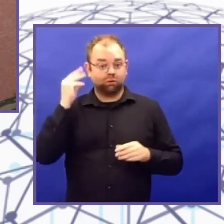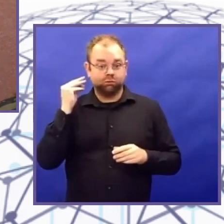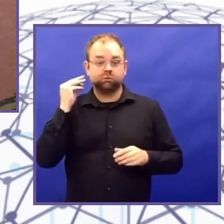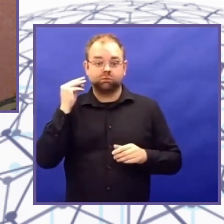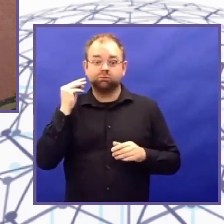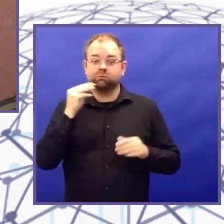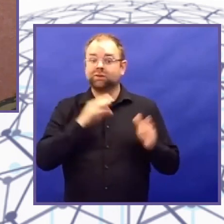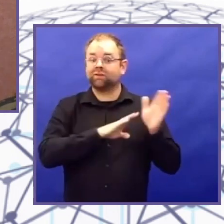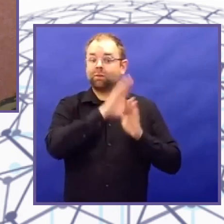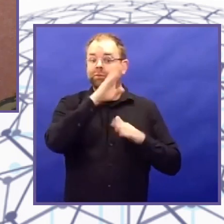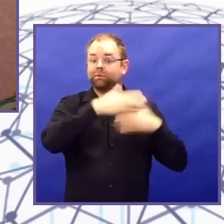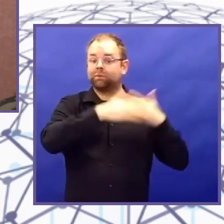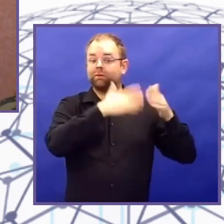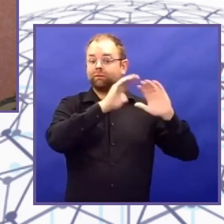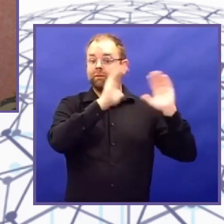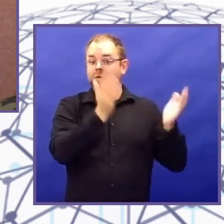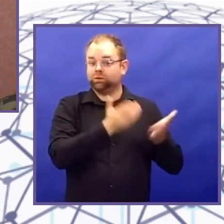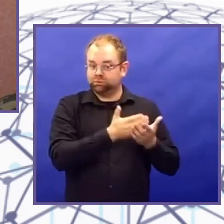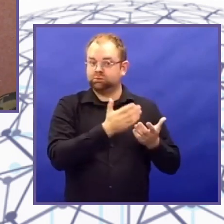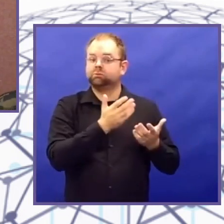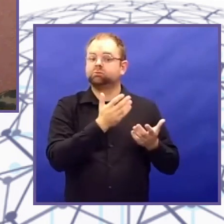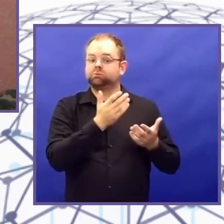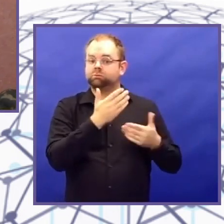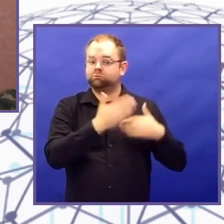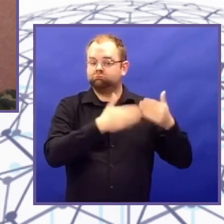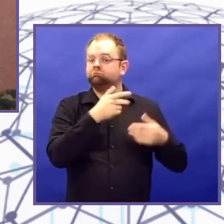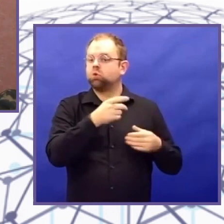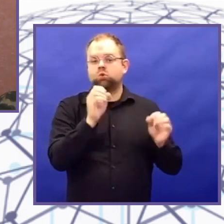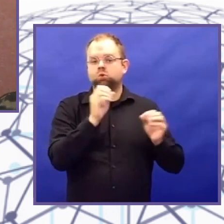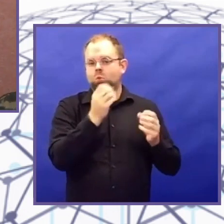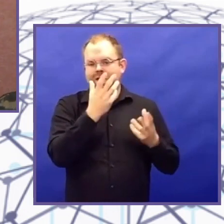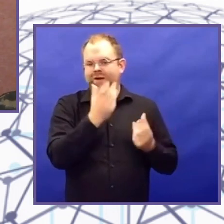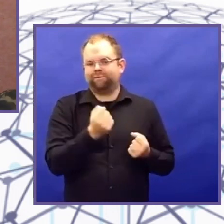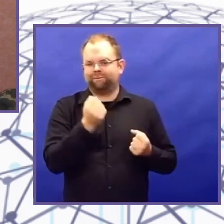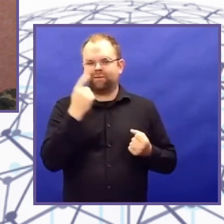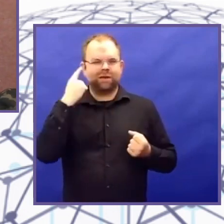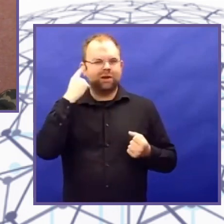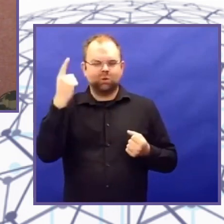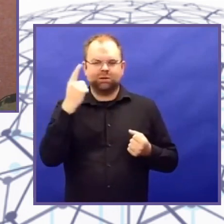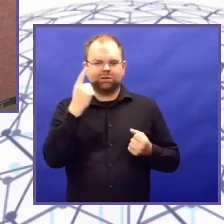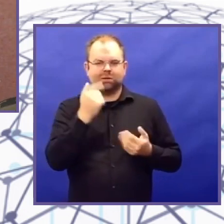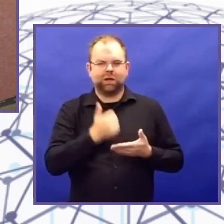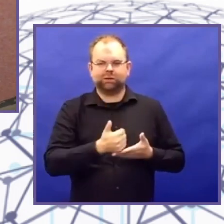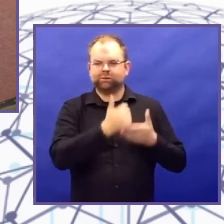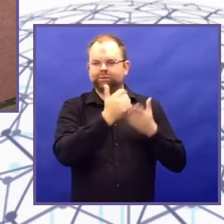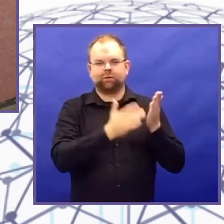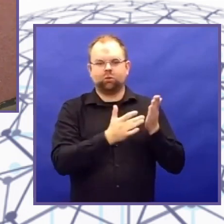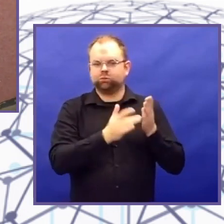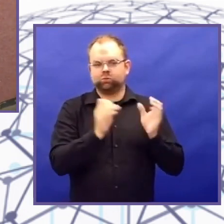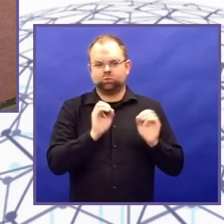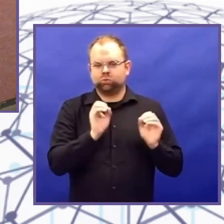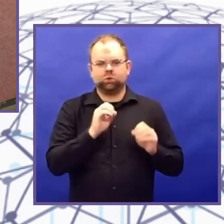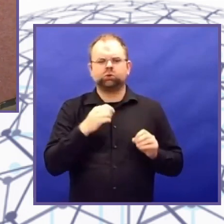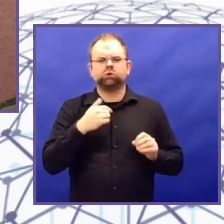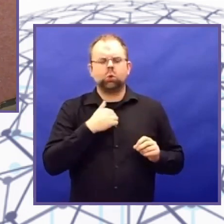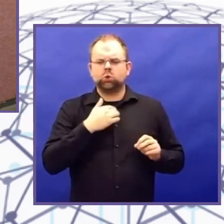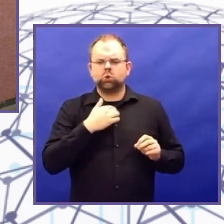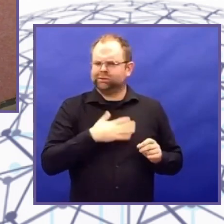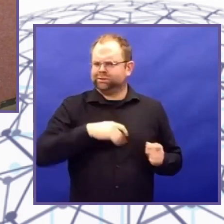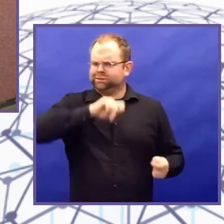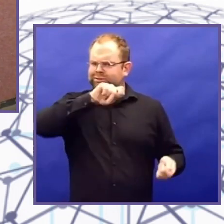on the individual's education, their social life, their family and community, their independence,